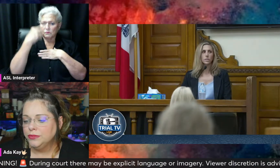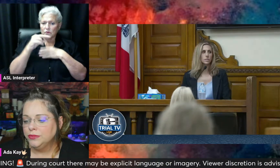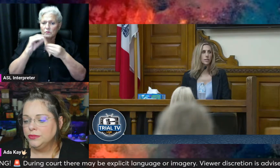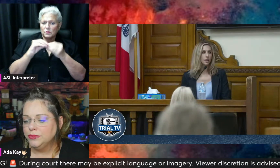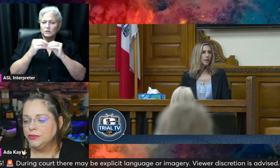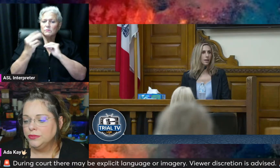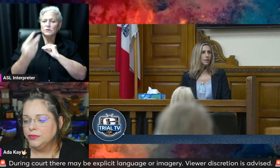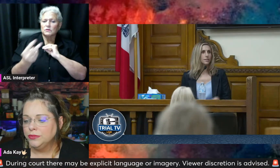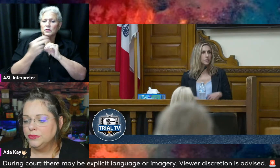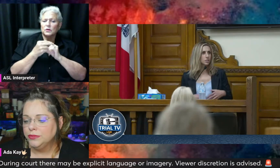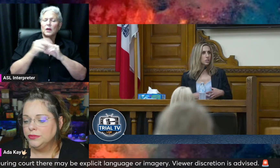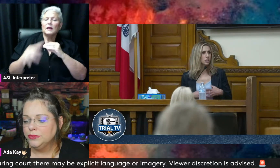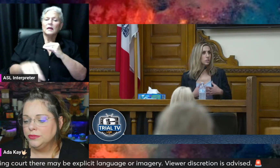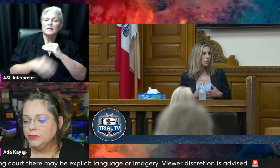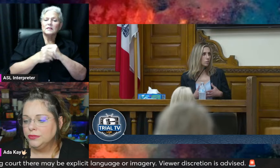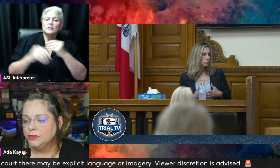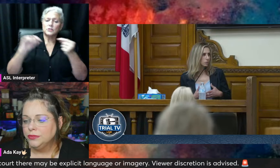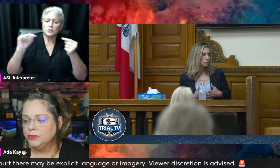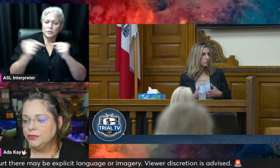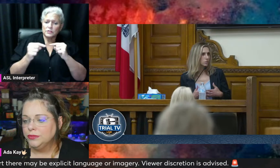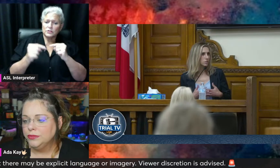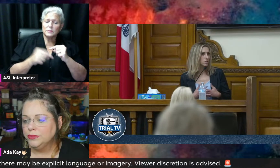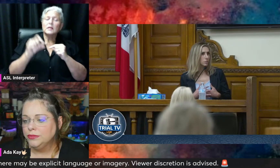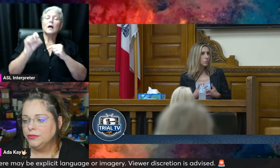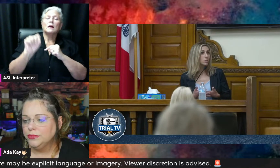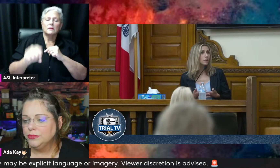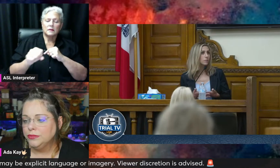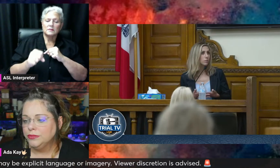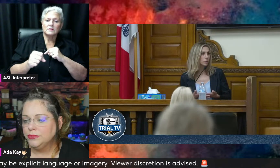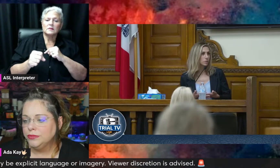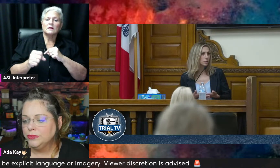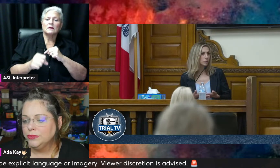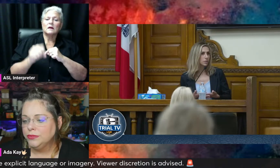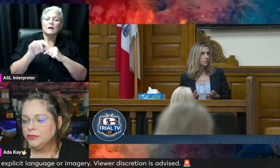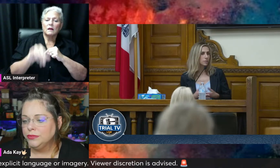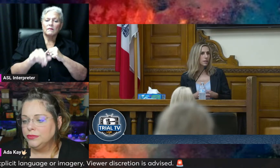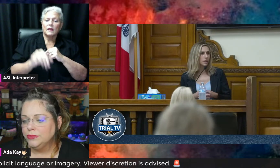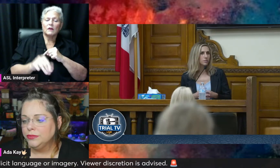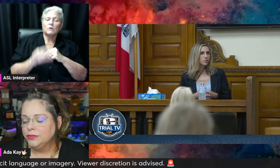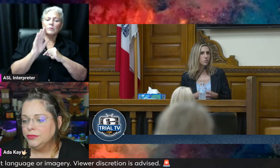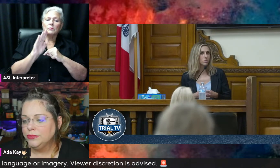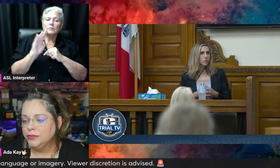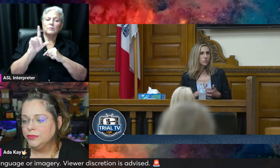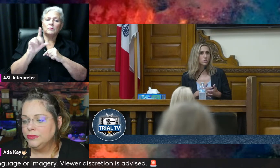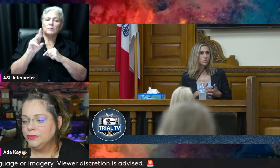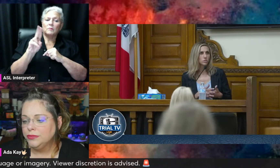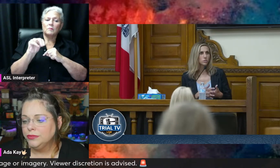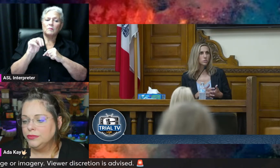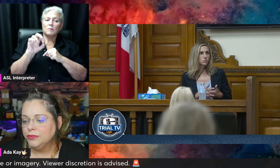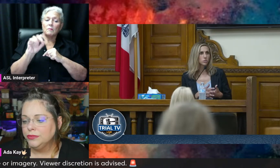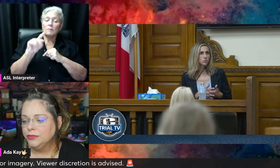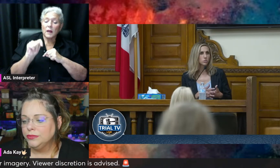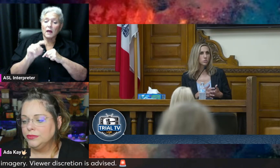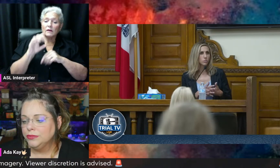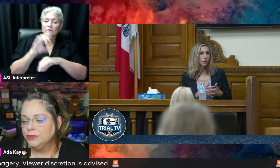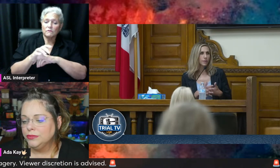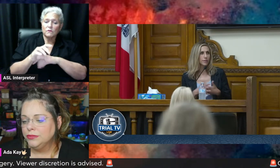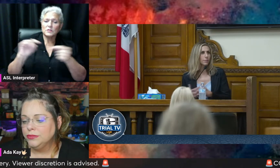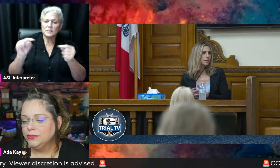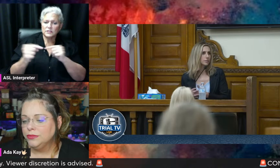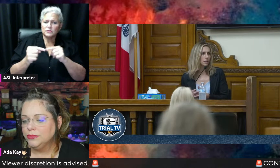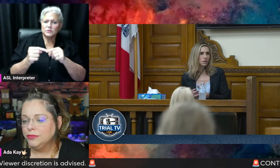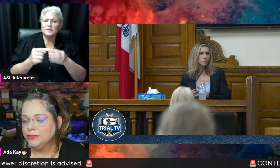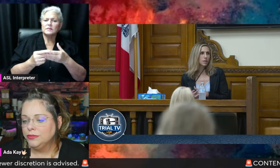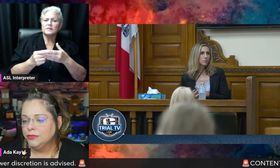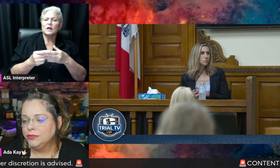additional injuries, in addition to the sharp force injuries, there were blunt force injuries. So injuries due to the